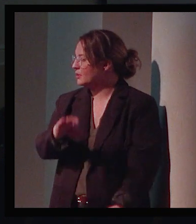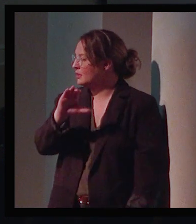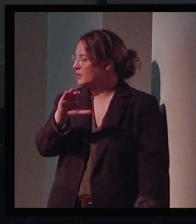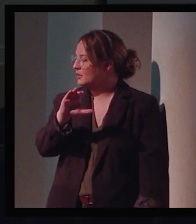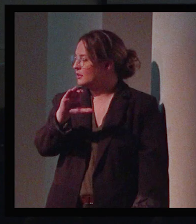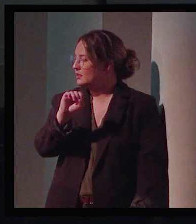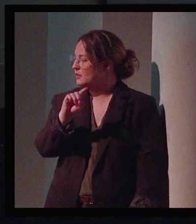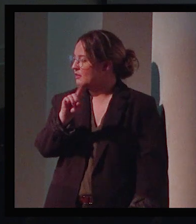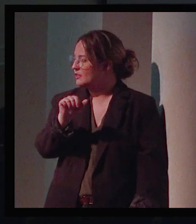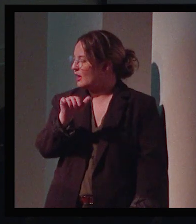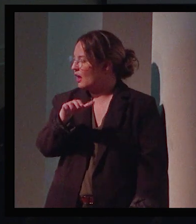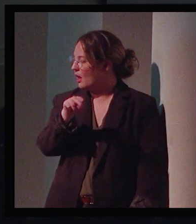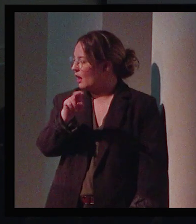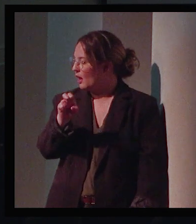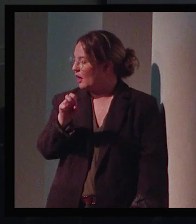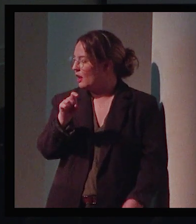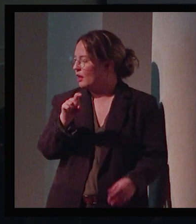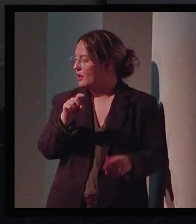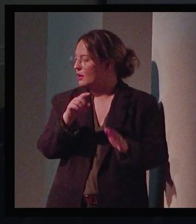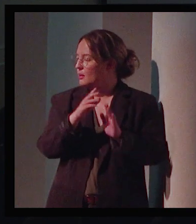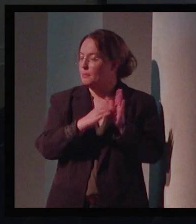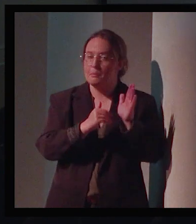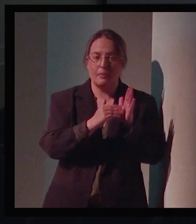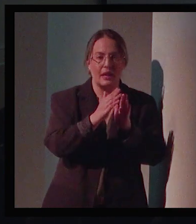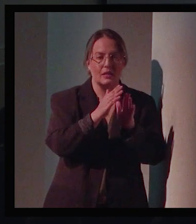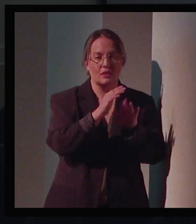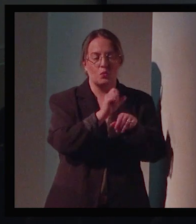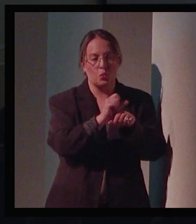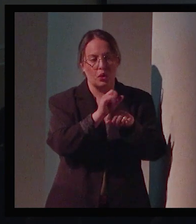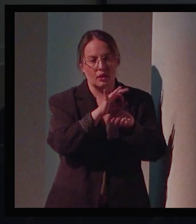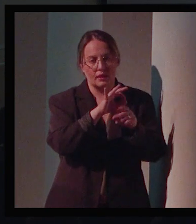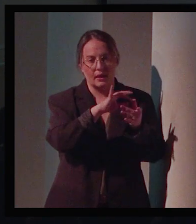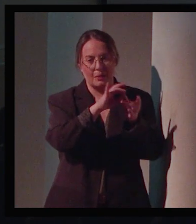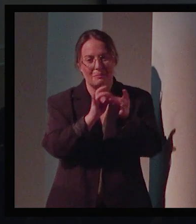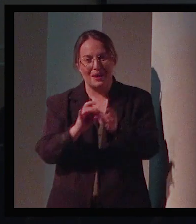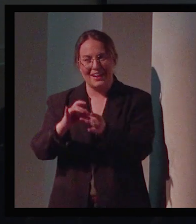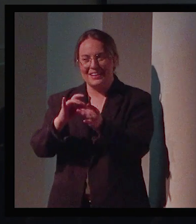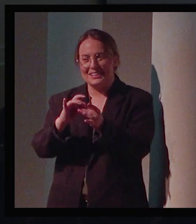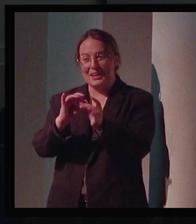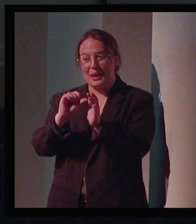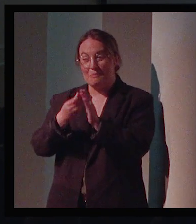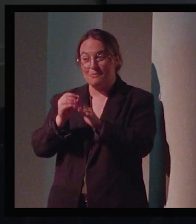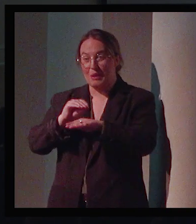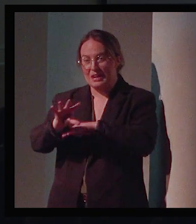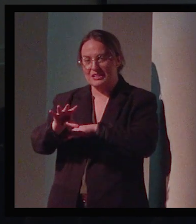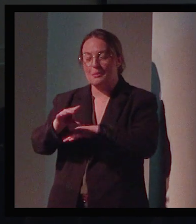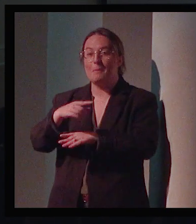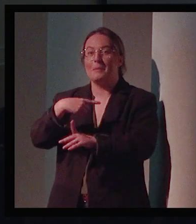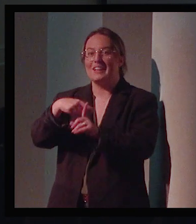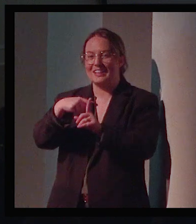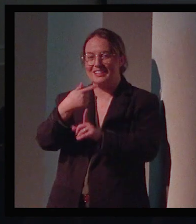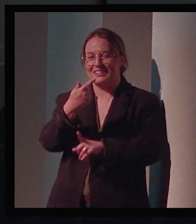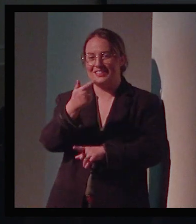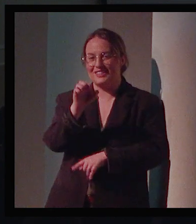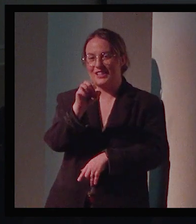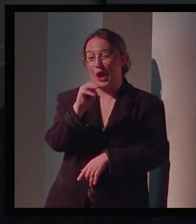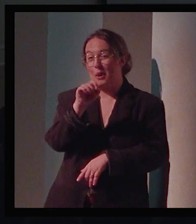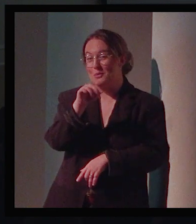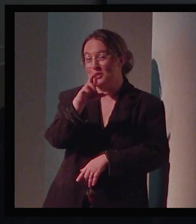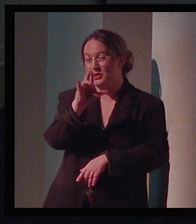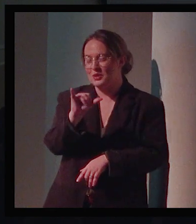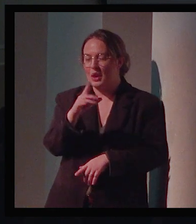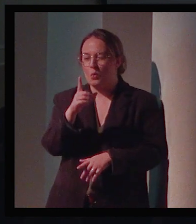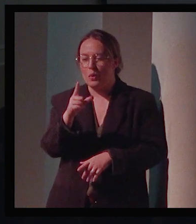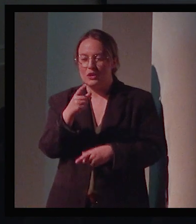that combined the gestural brushwork of Impressionism with geometry. He said he wanted to treat nature through